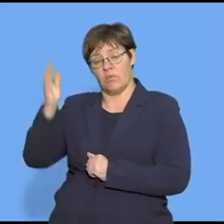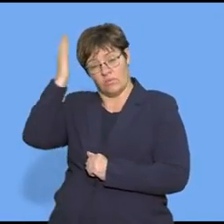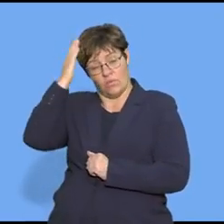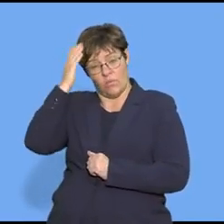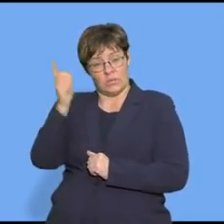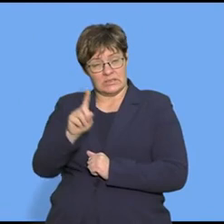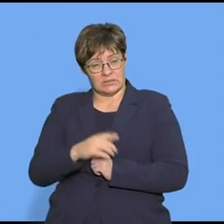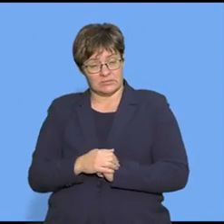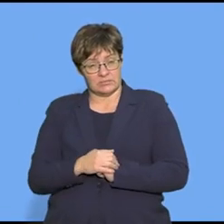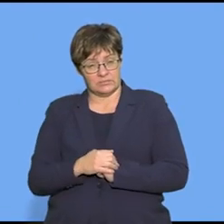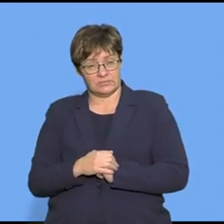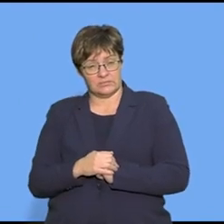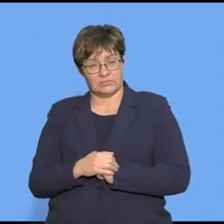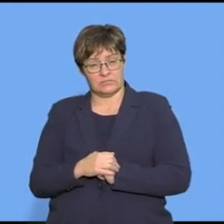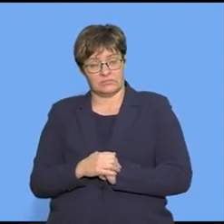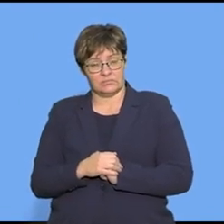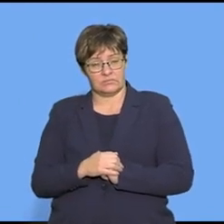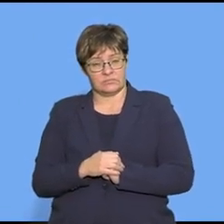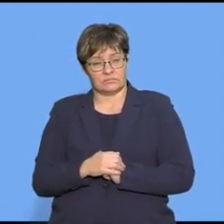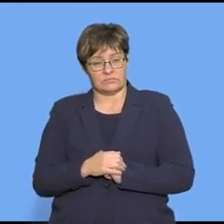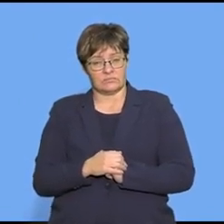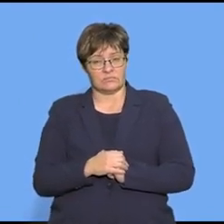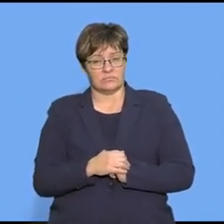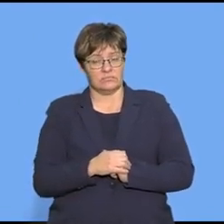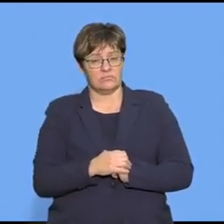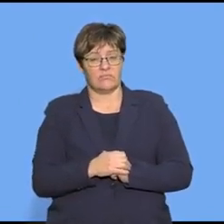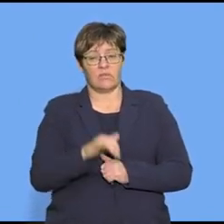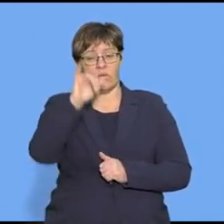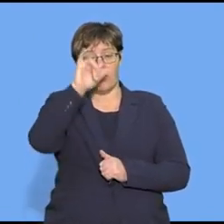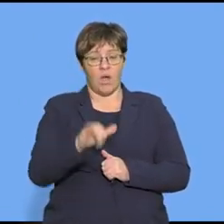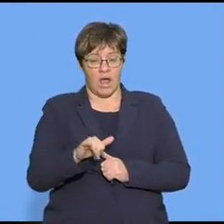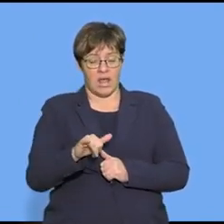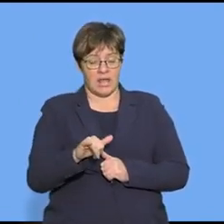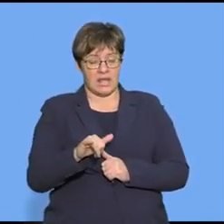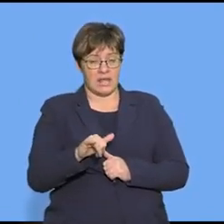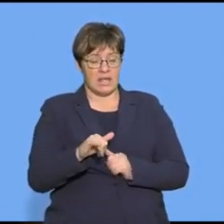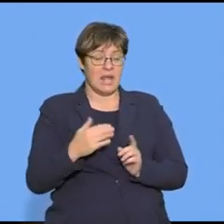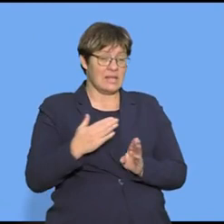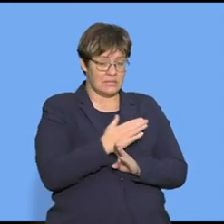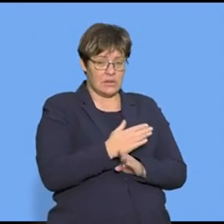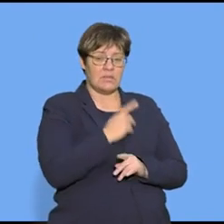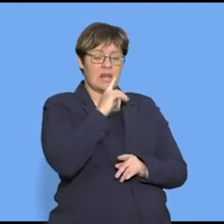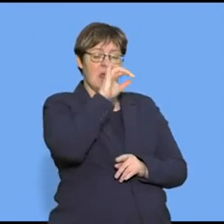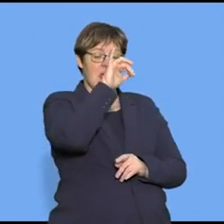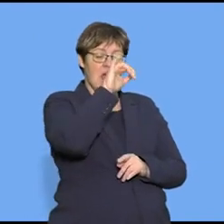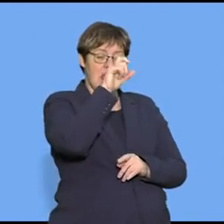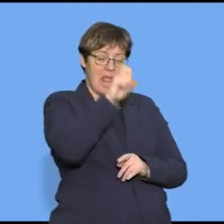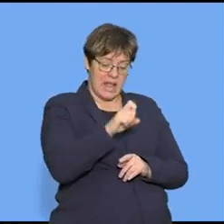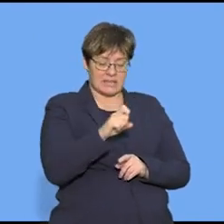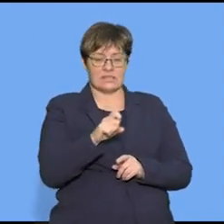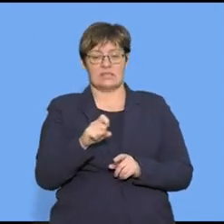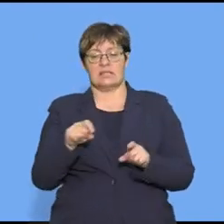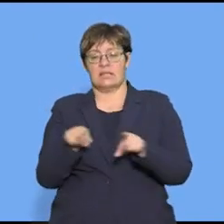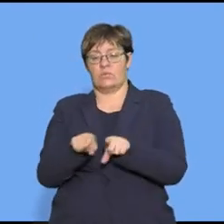we know? We know that for the y-intercept, it means that our x needs to